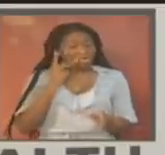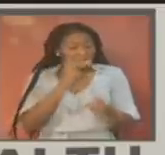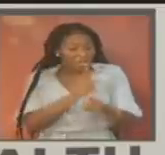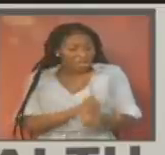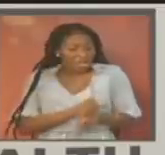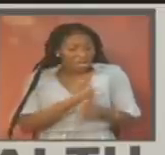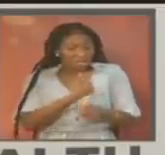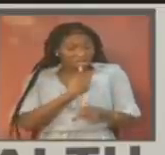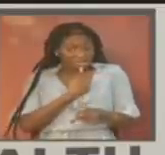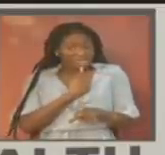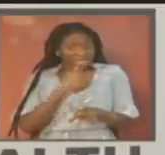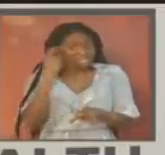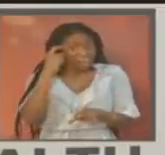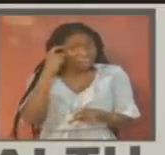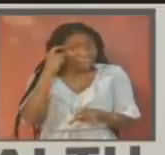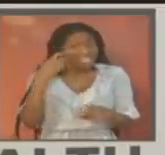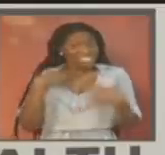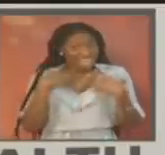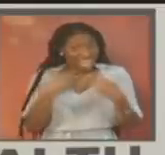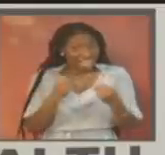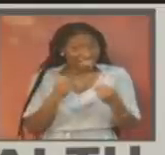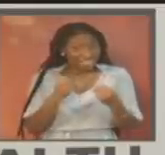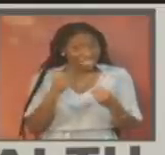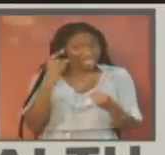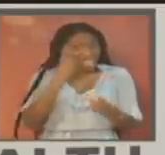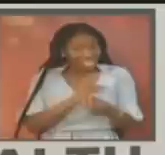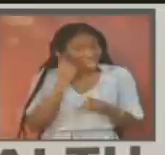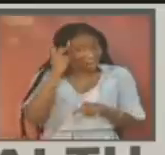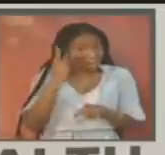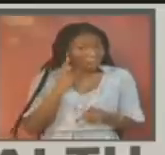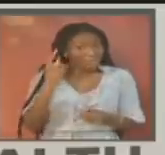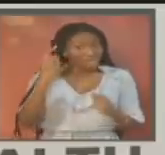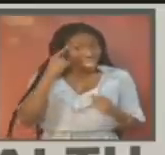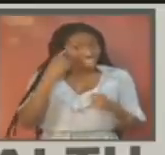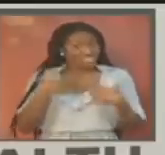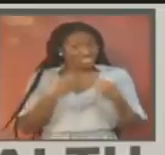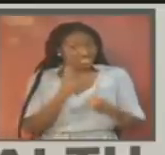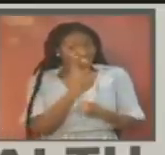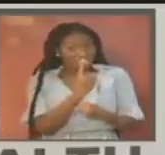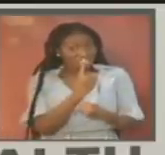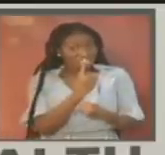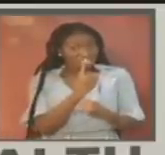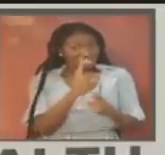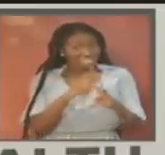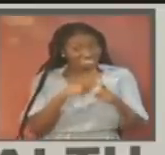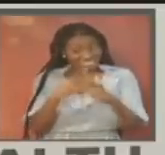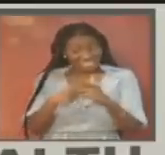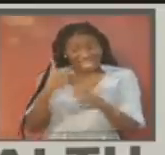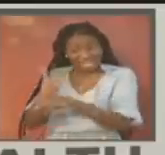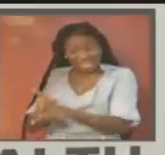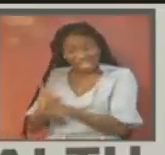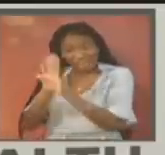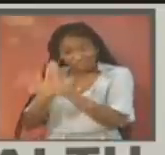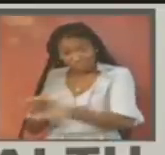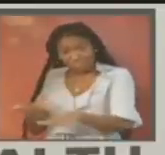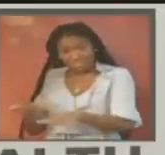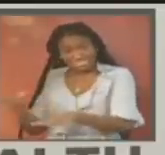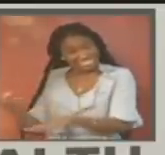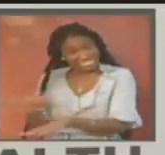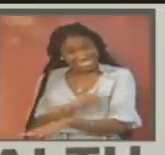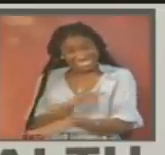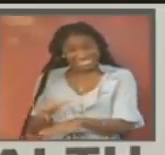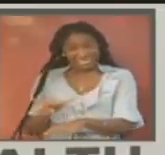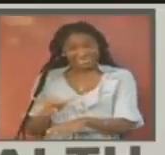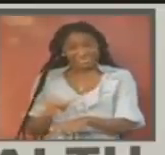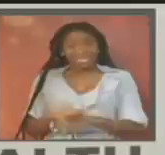maintain our mental health and take care of them. We look at our screen time, reduce our screen time, and then take care of them. But also in terms